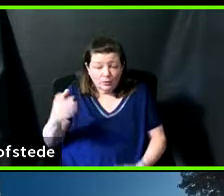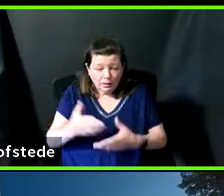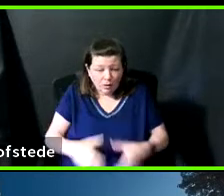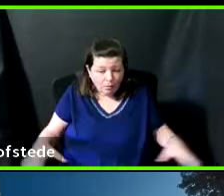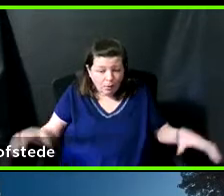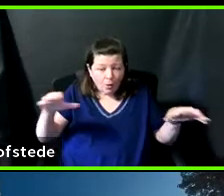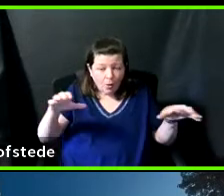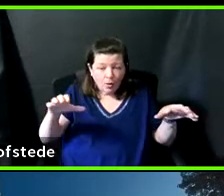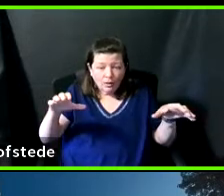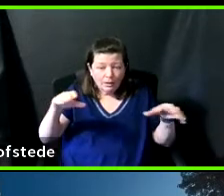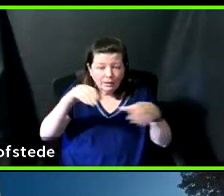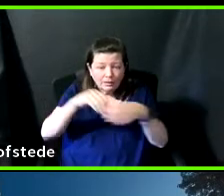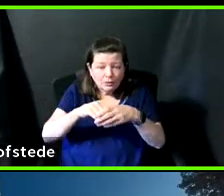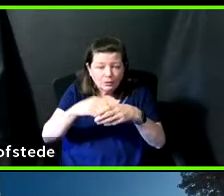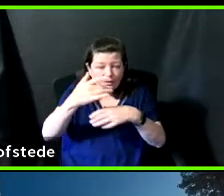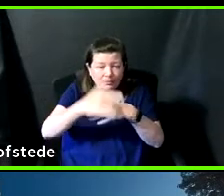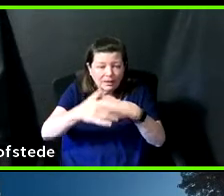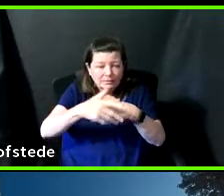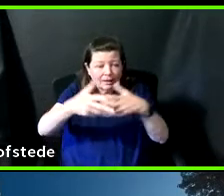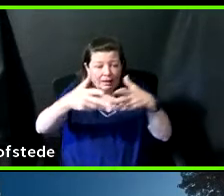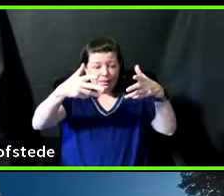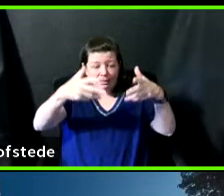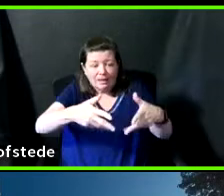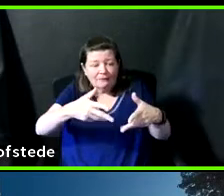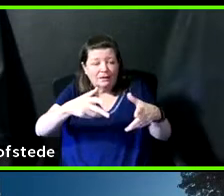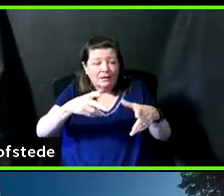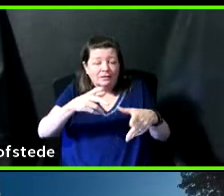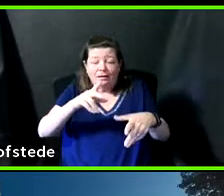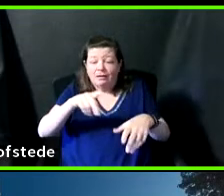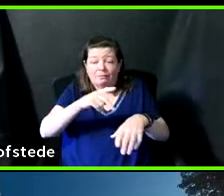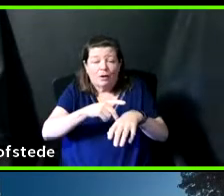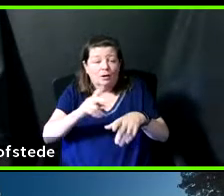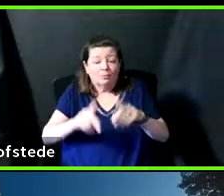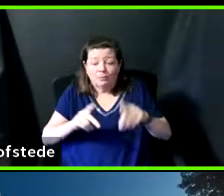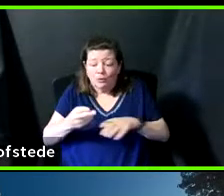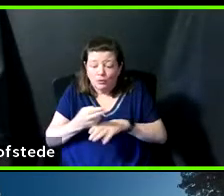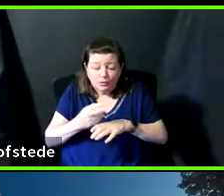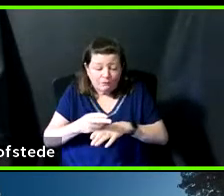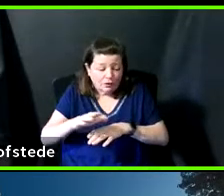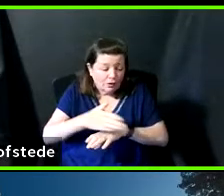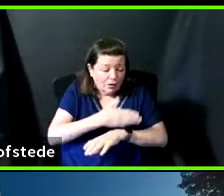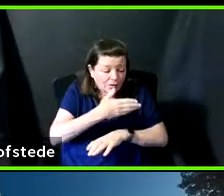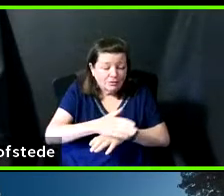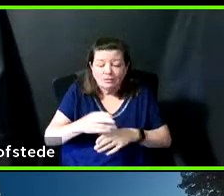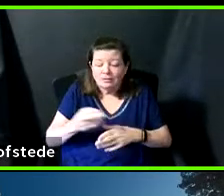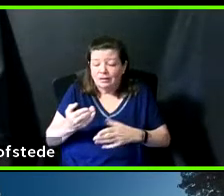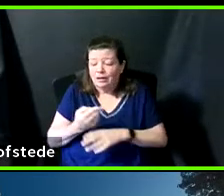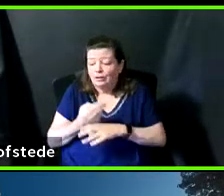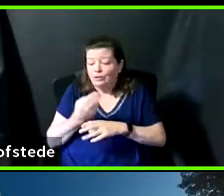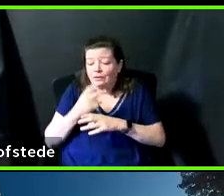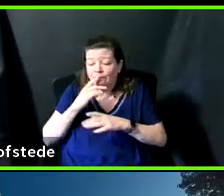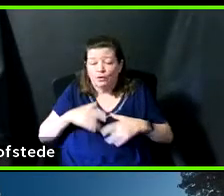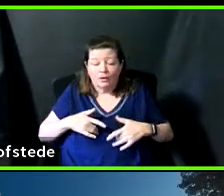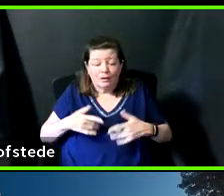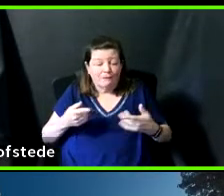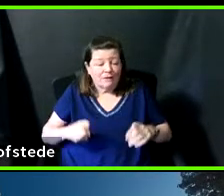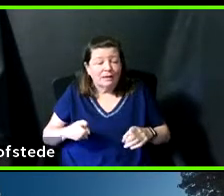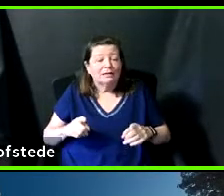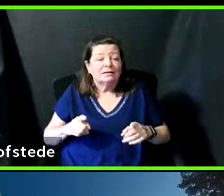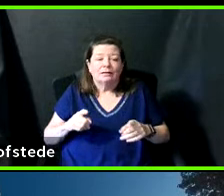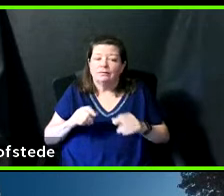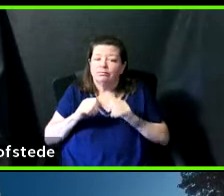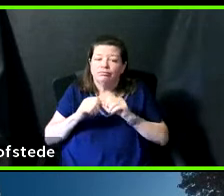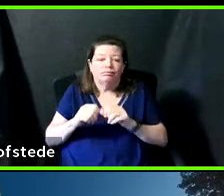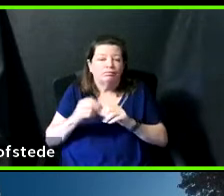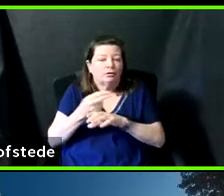into the space there and left as a park. And people use it for concerts. People use it for events. It's in constant